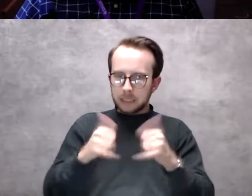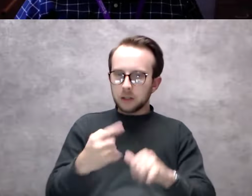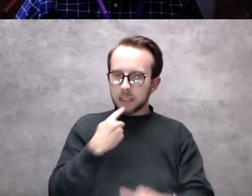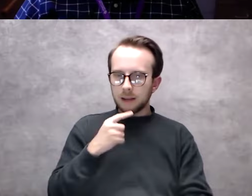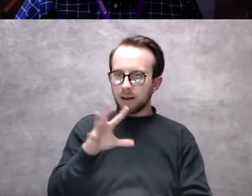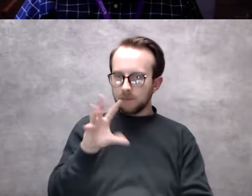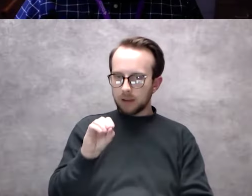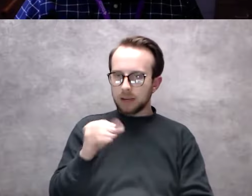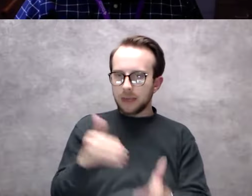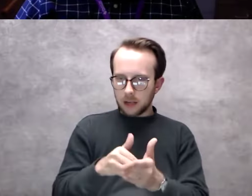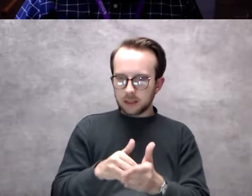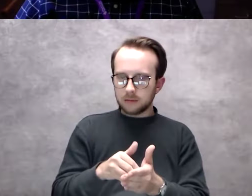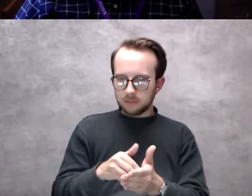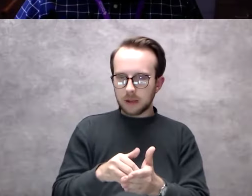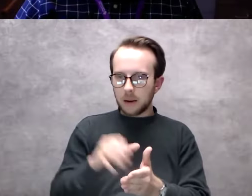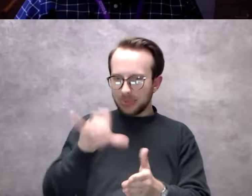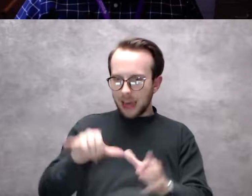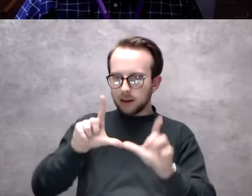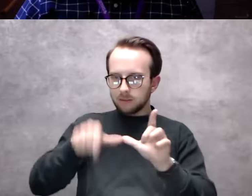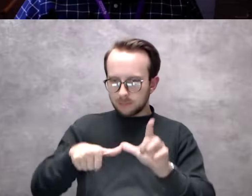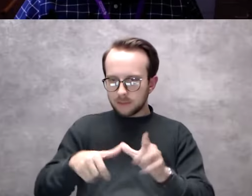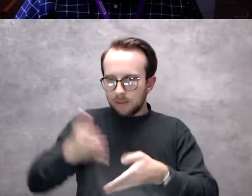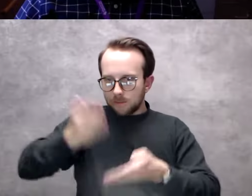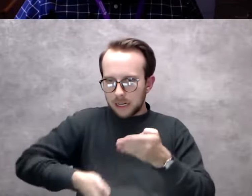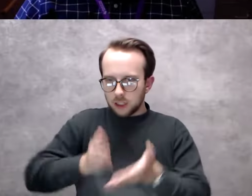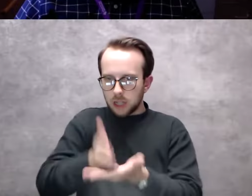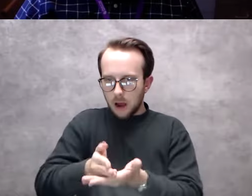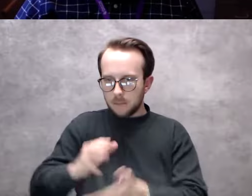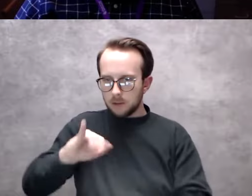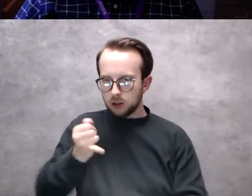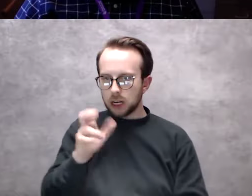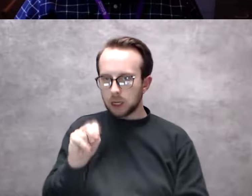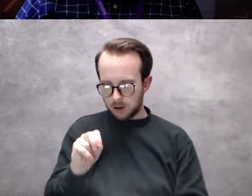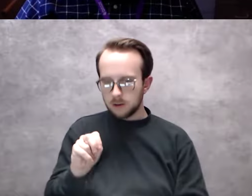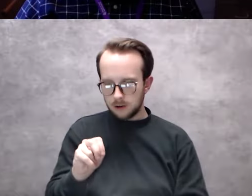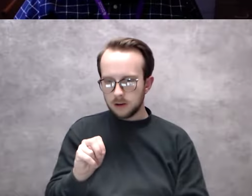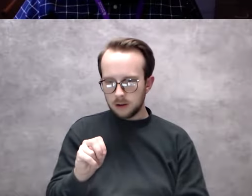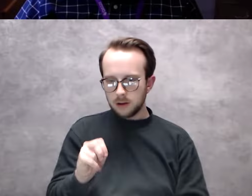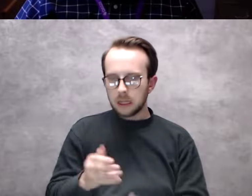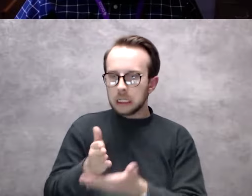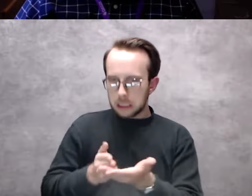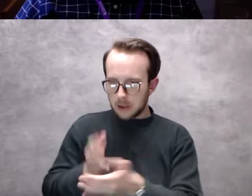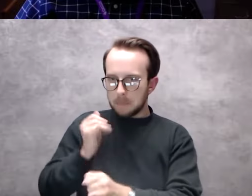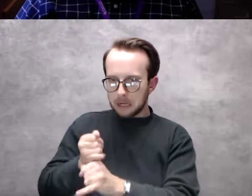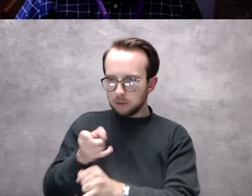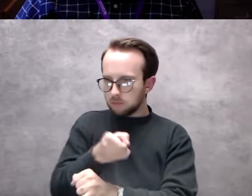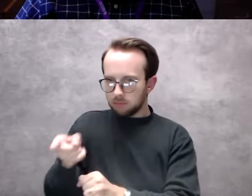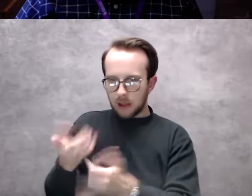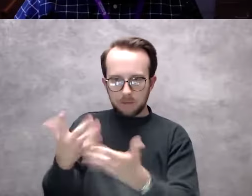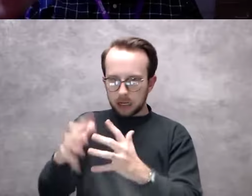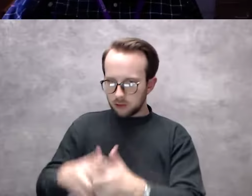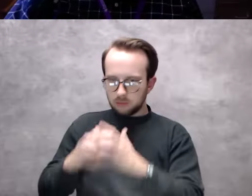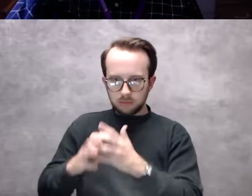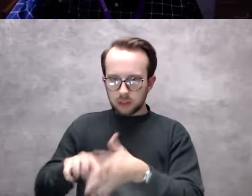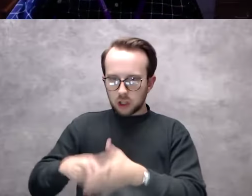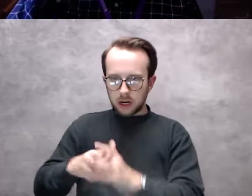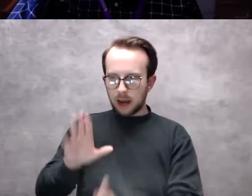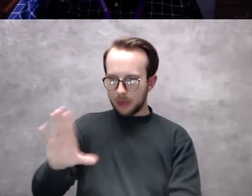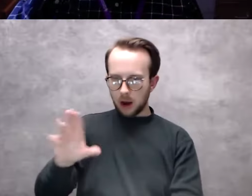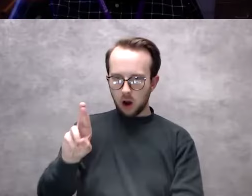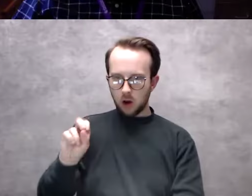it expires in January. So some institutes have already instituted their own R03 programs